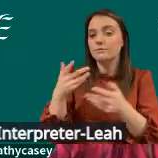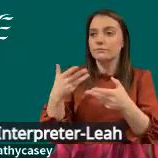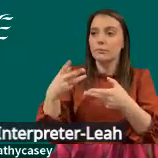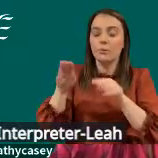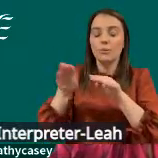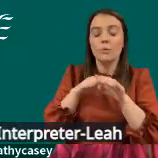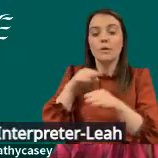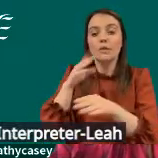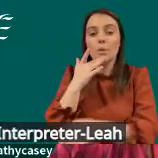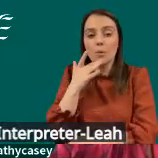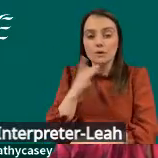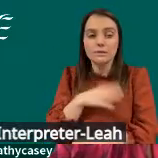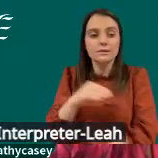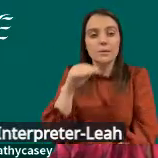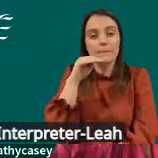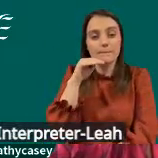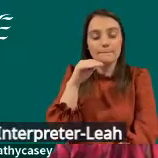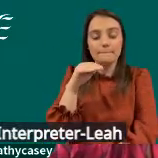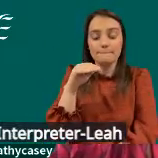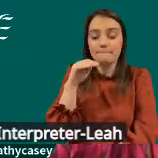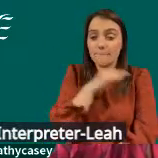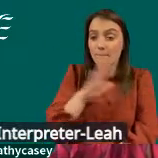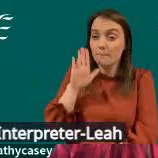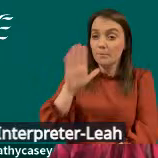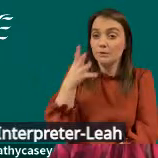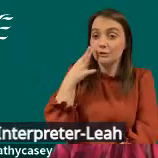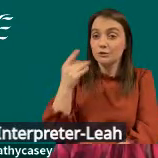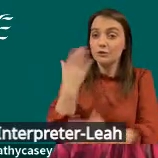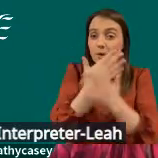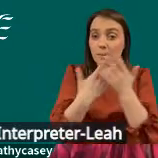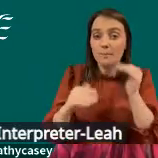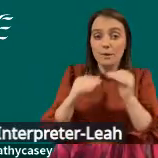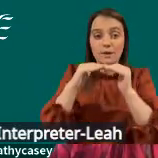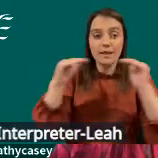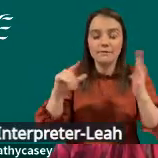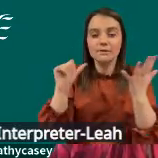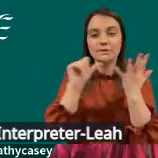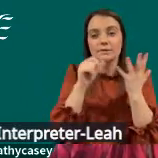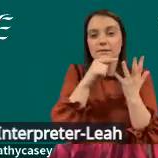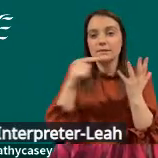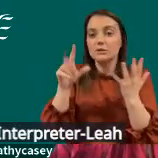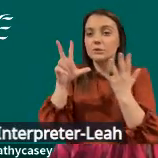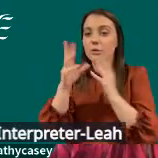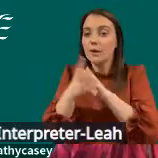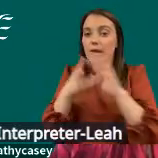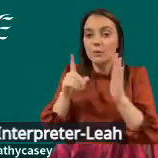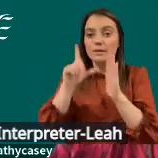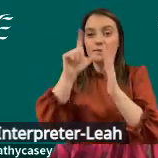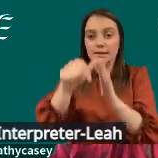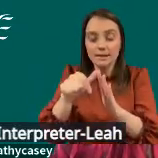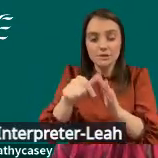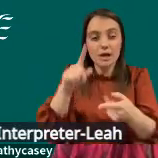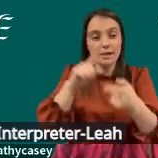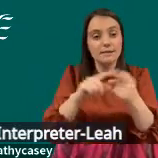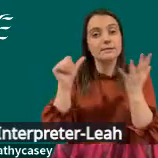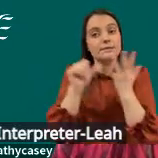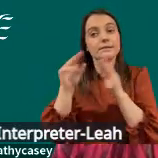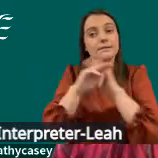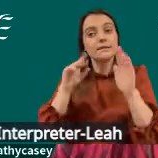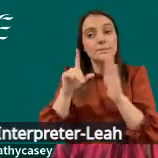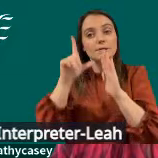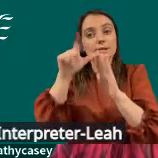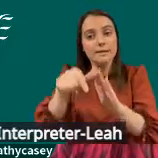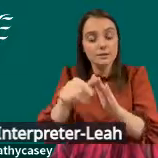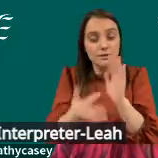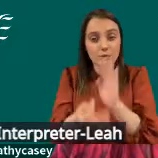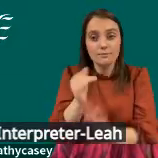very important that blood levels are checked before you start. And again, at 6 to 8 weeks later and at 6 months. And if it hasn't had an effect at 6